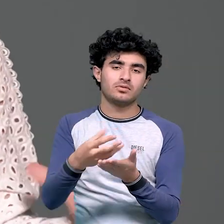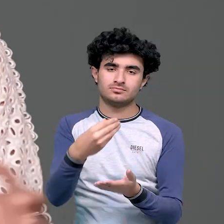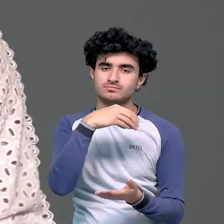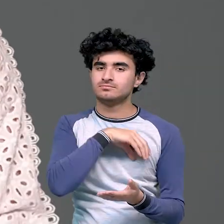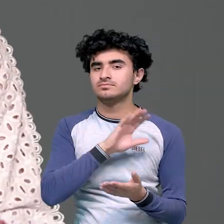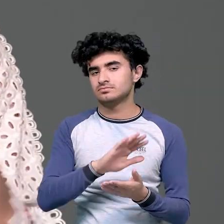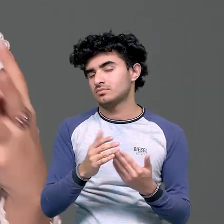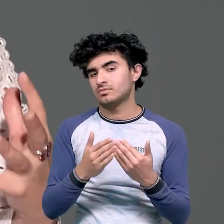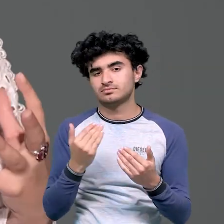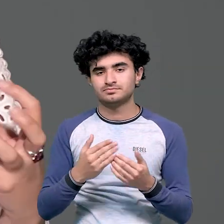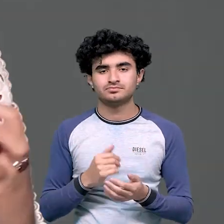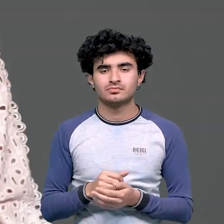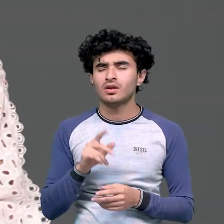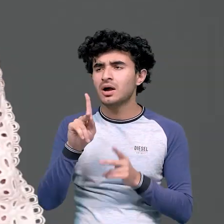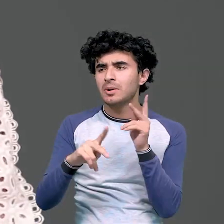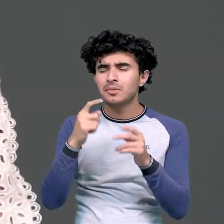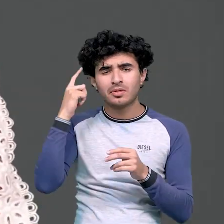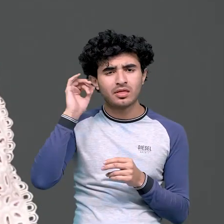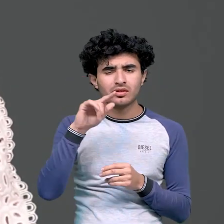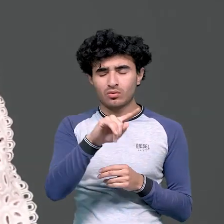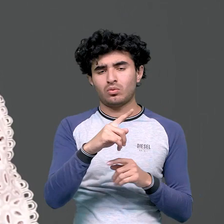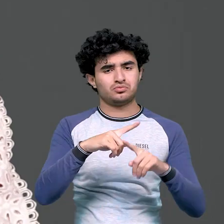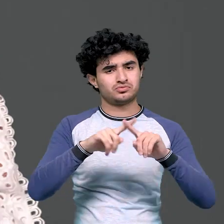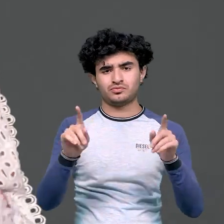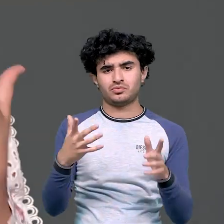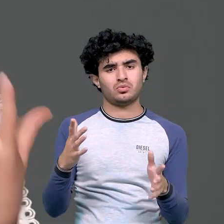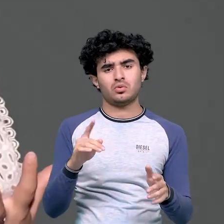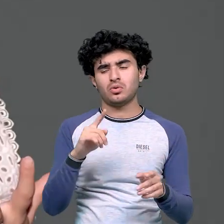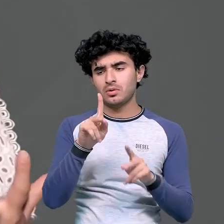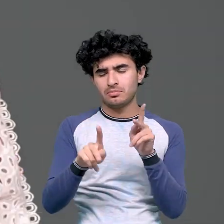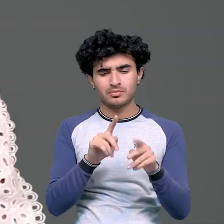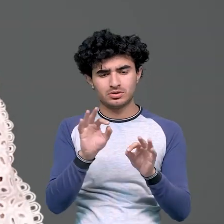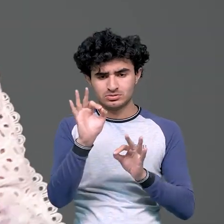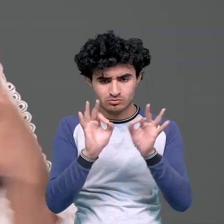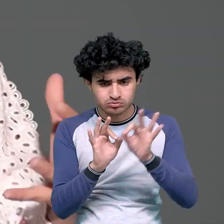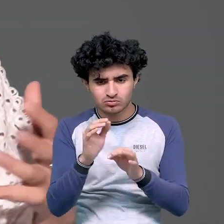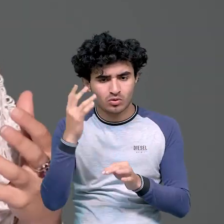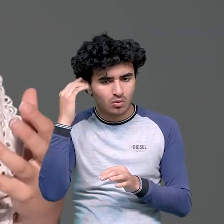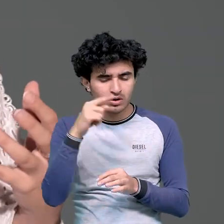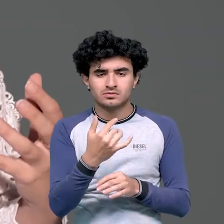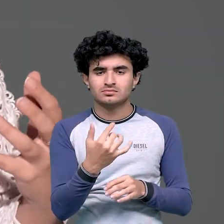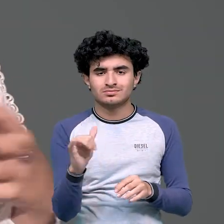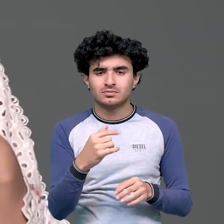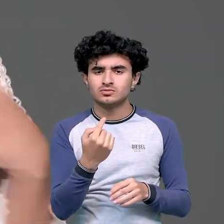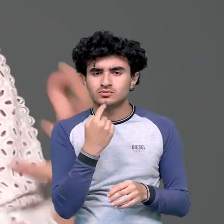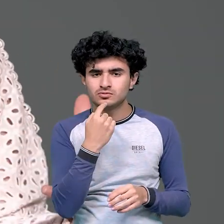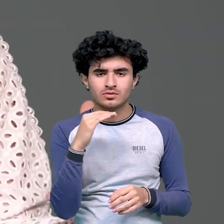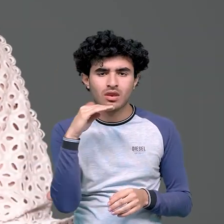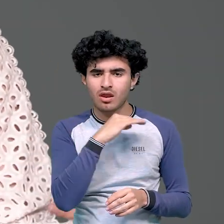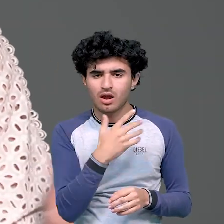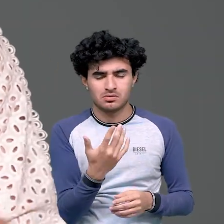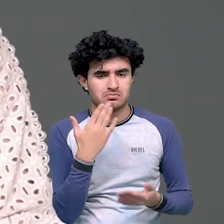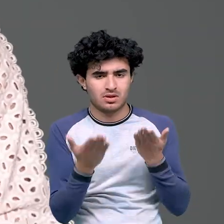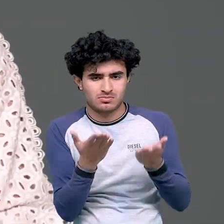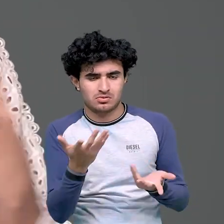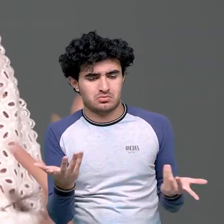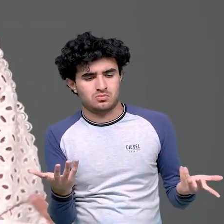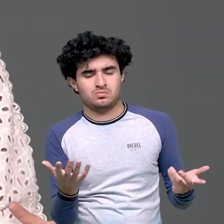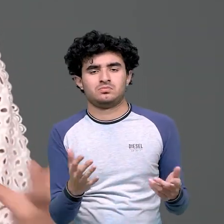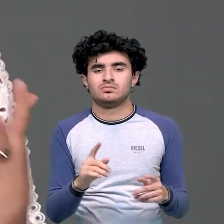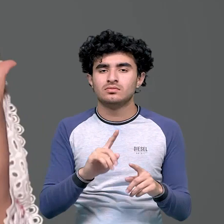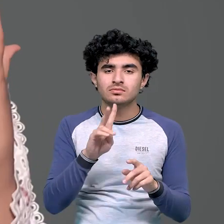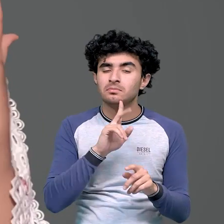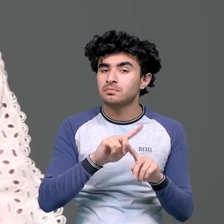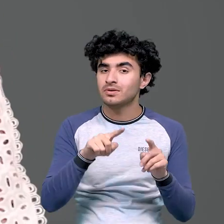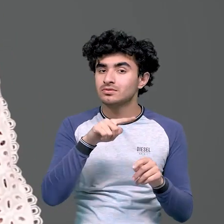group of people who think it's a Ponzi scheme, or they think that everyone should be wary of it, and that's why there's a lack of education, and even the